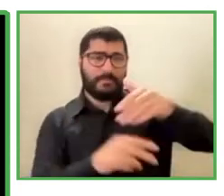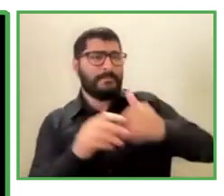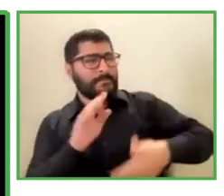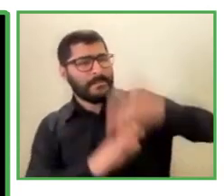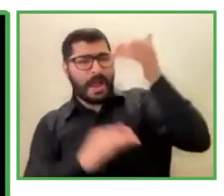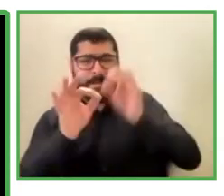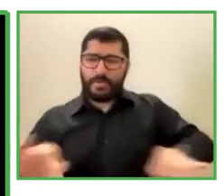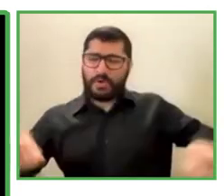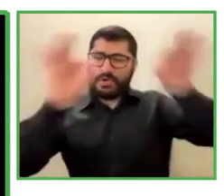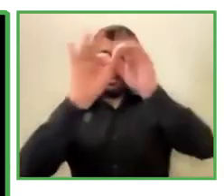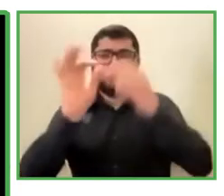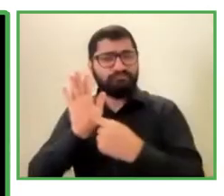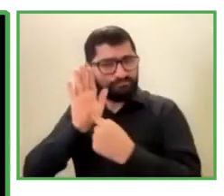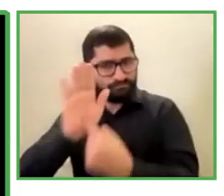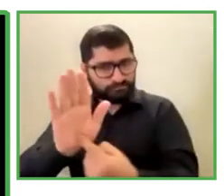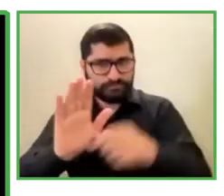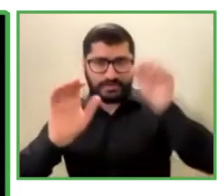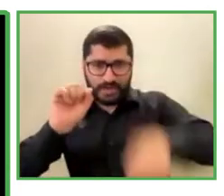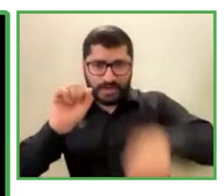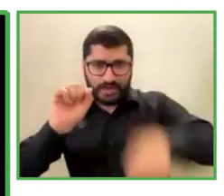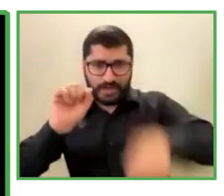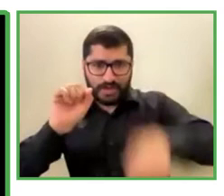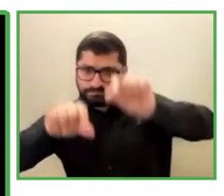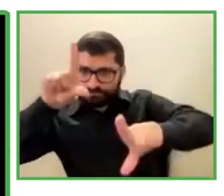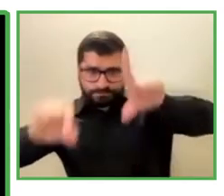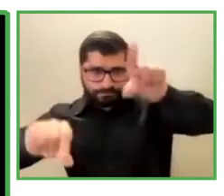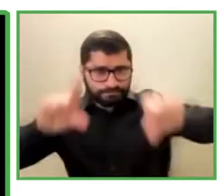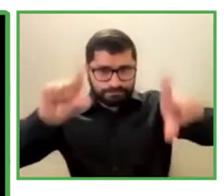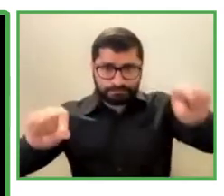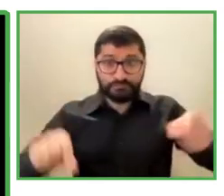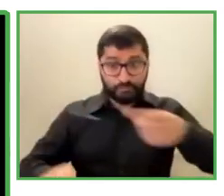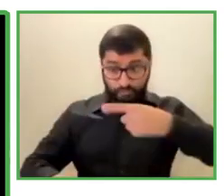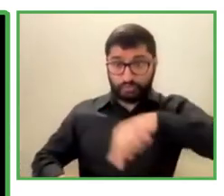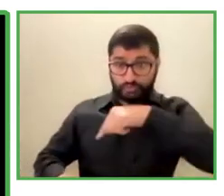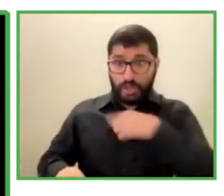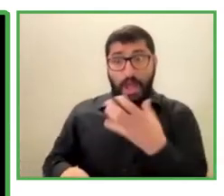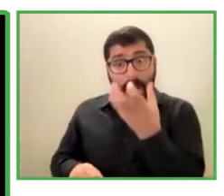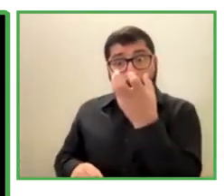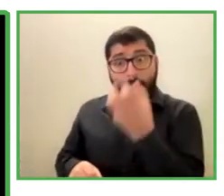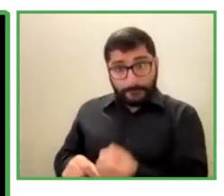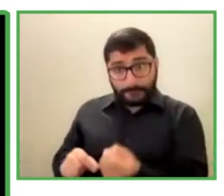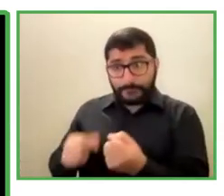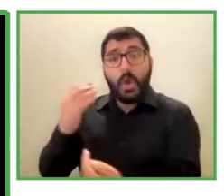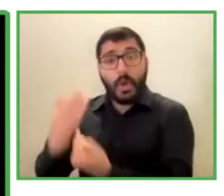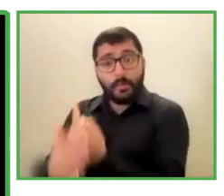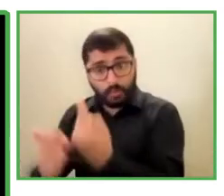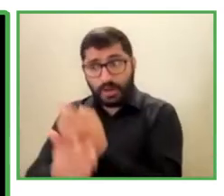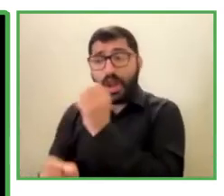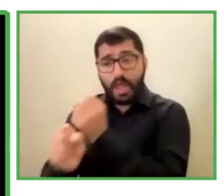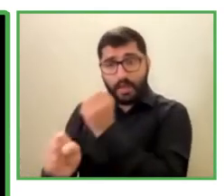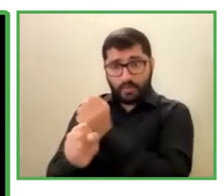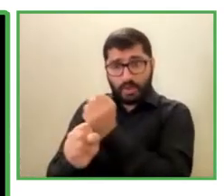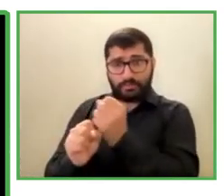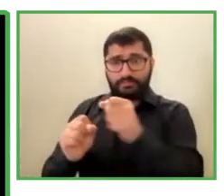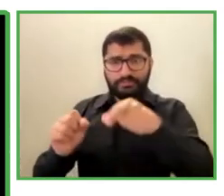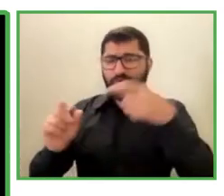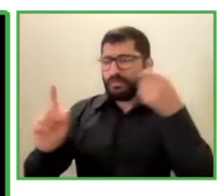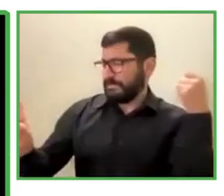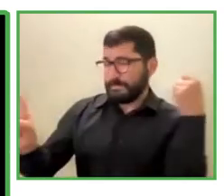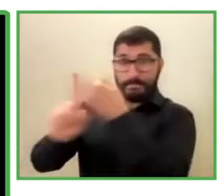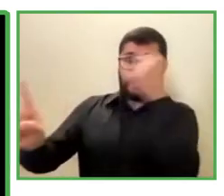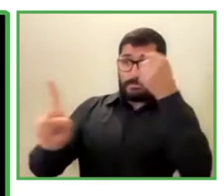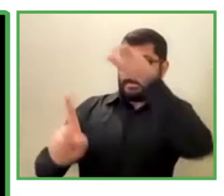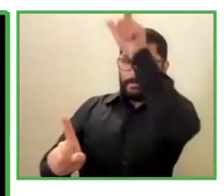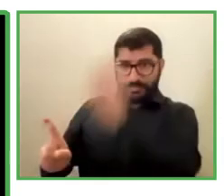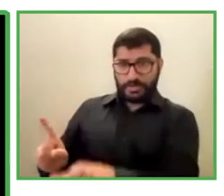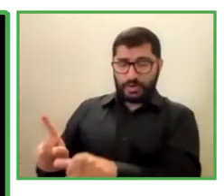this graph. In here, we have the work opportunity and also the profile of the candidate, and we